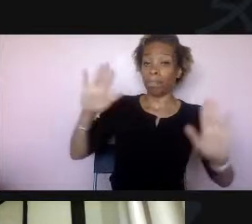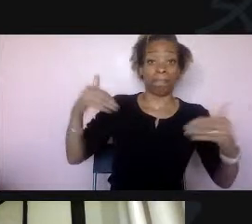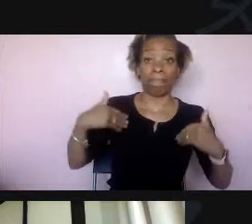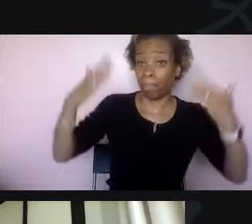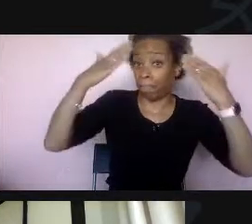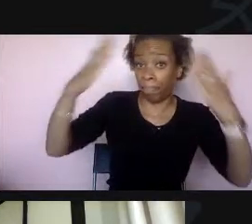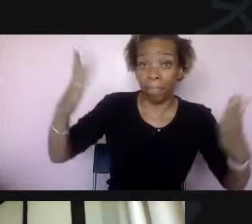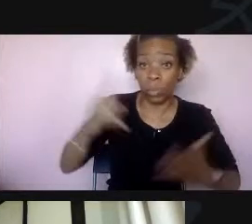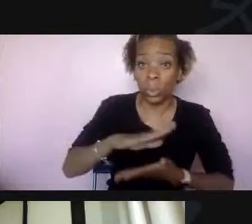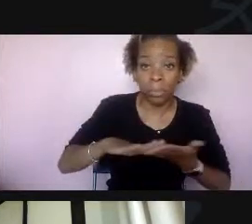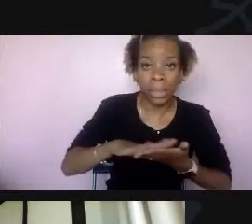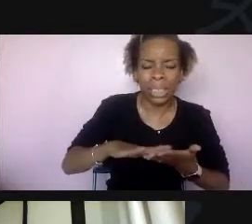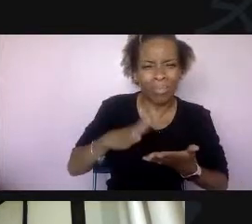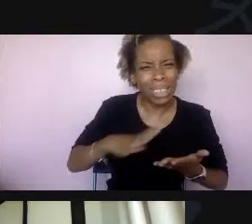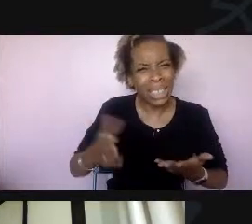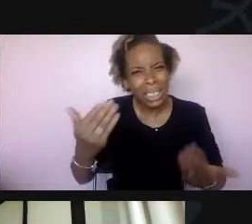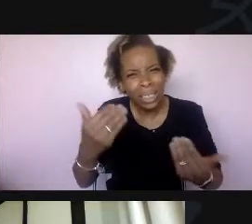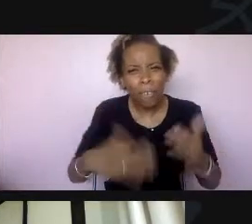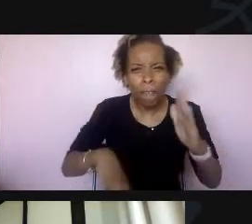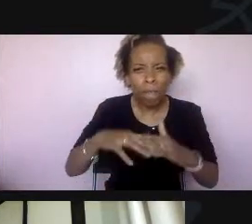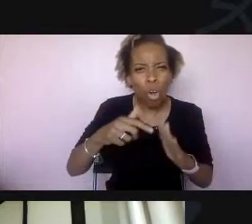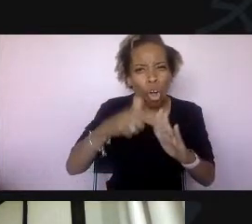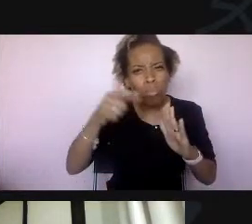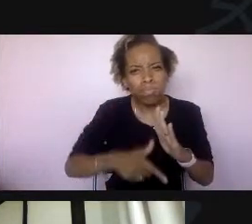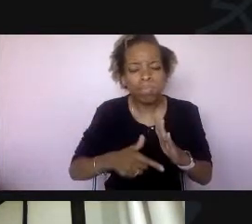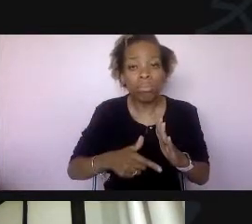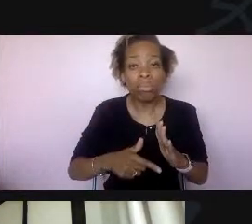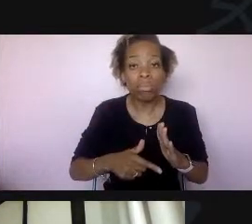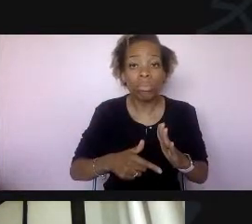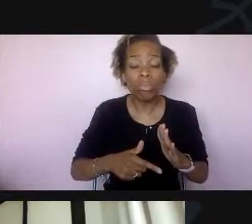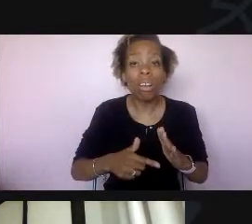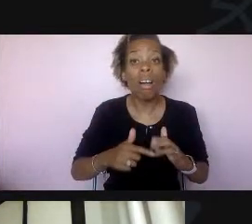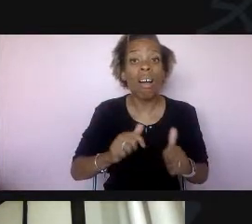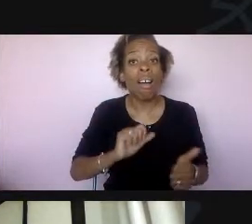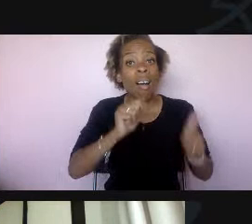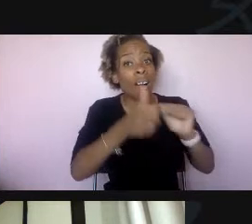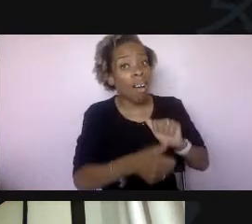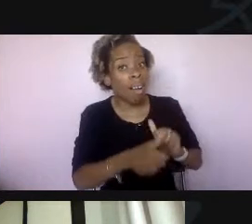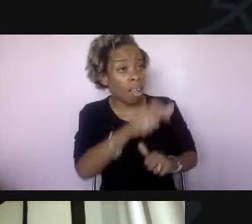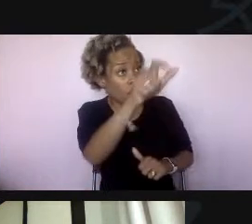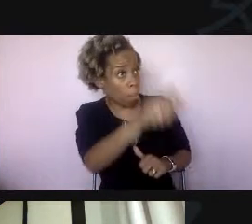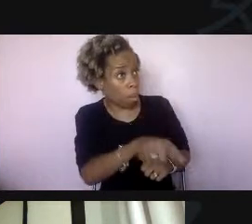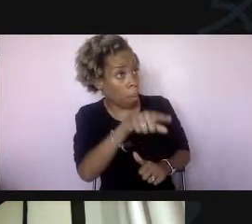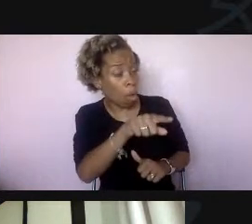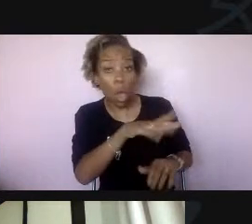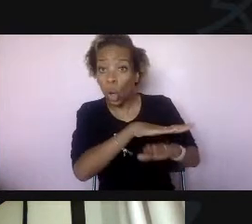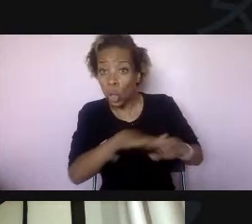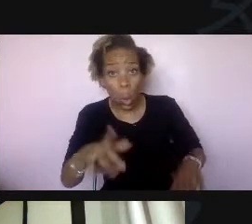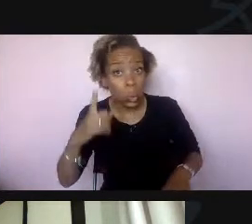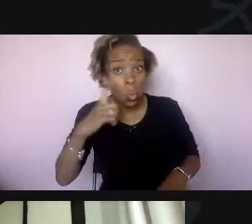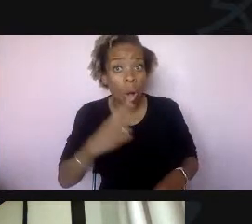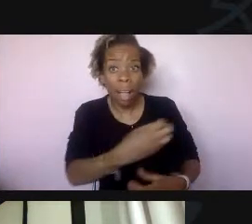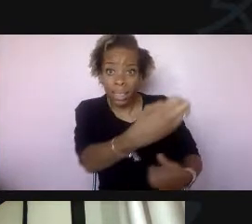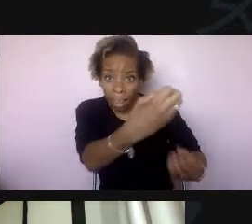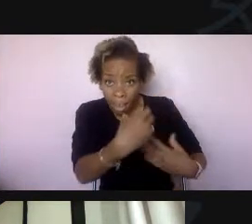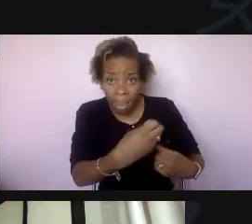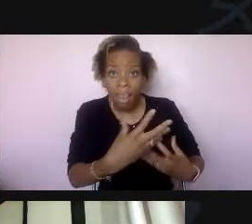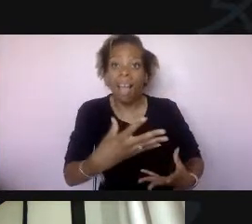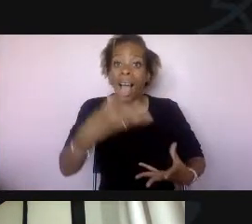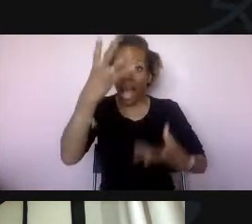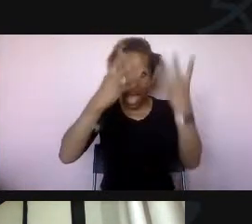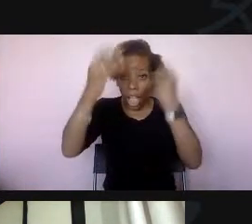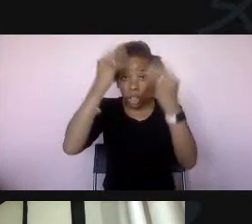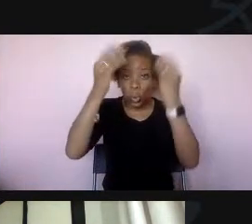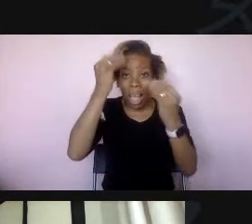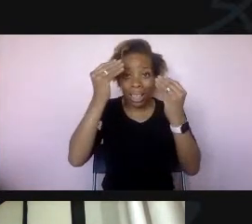actually understand. And allow people to have the mic which aren't white. All right. And when I say to understand,